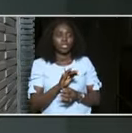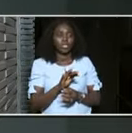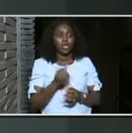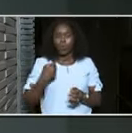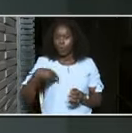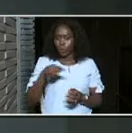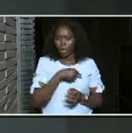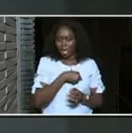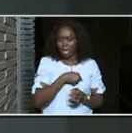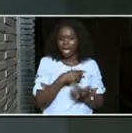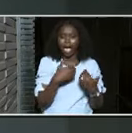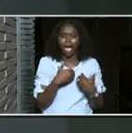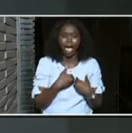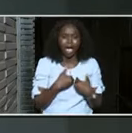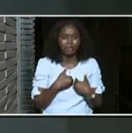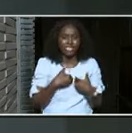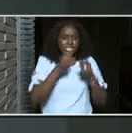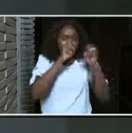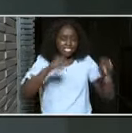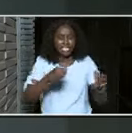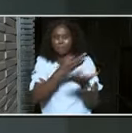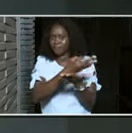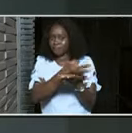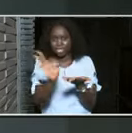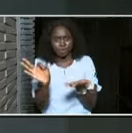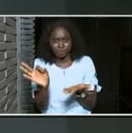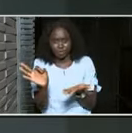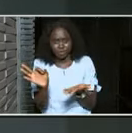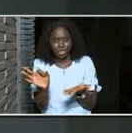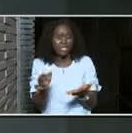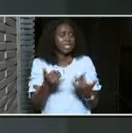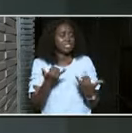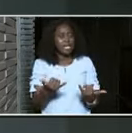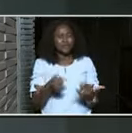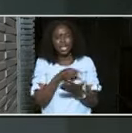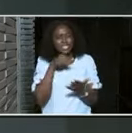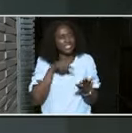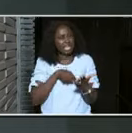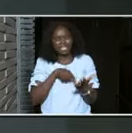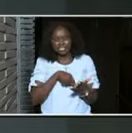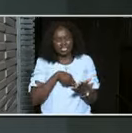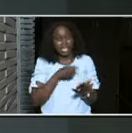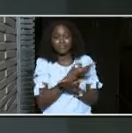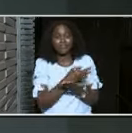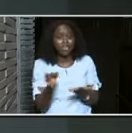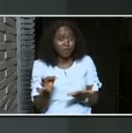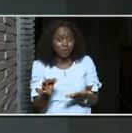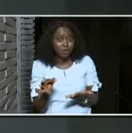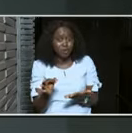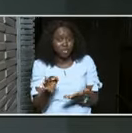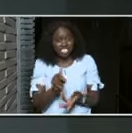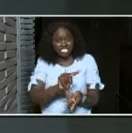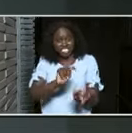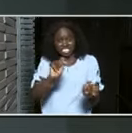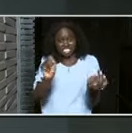we have system failure. Now, this failure translates into